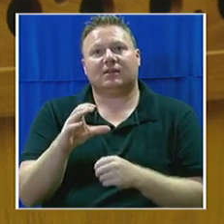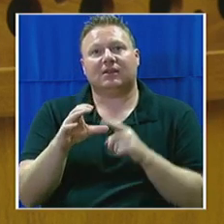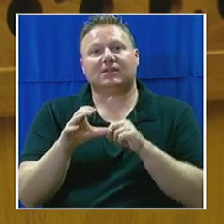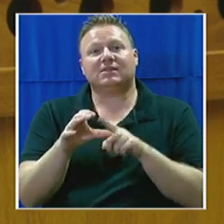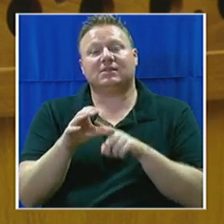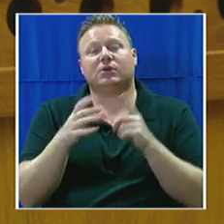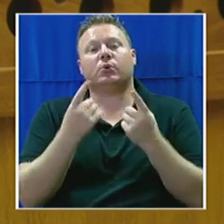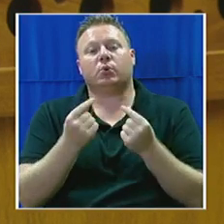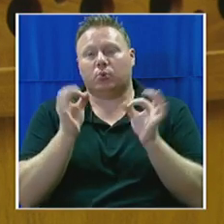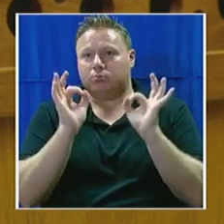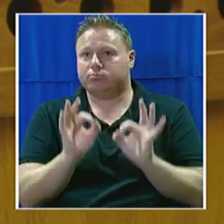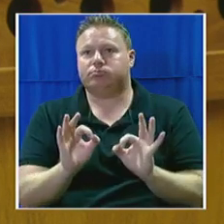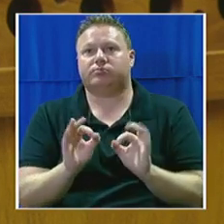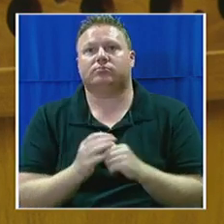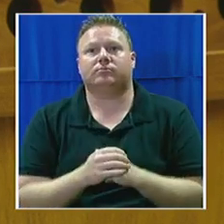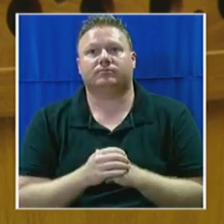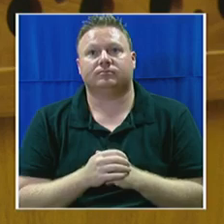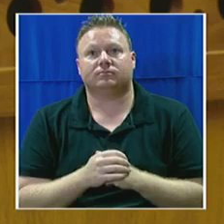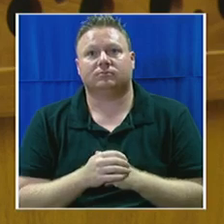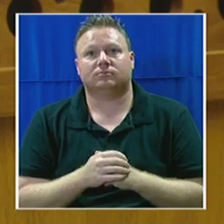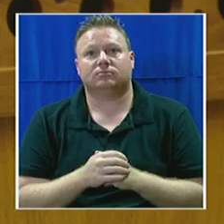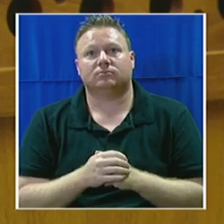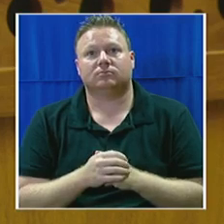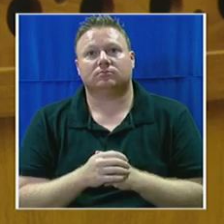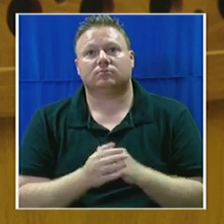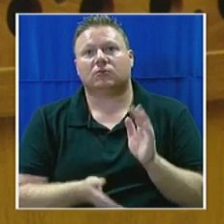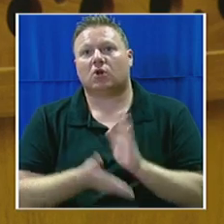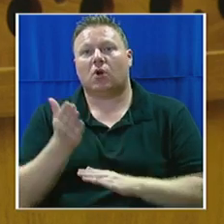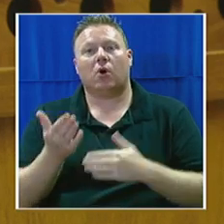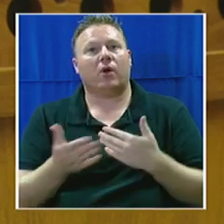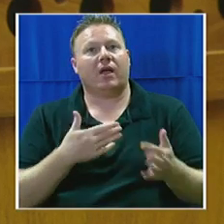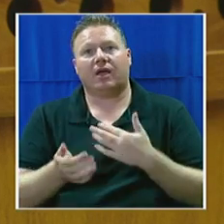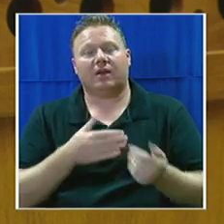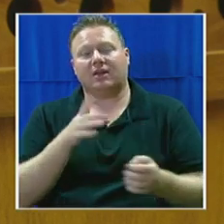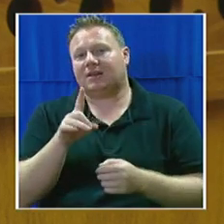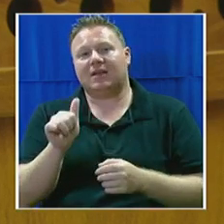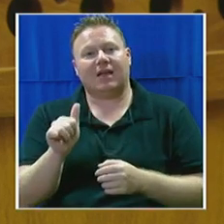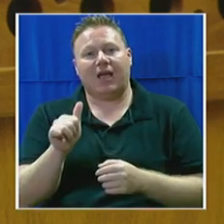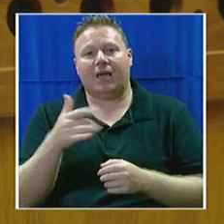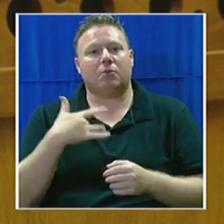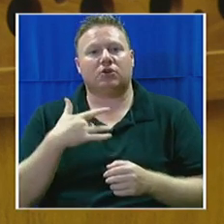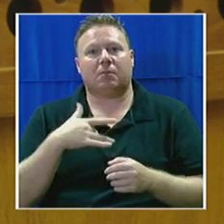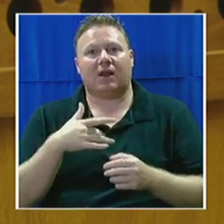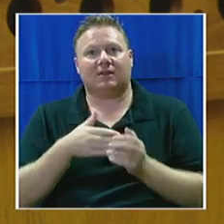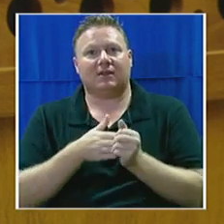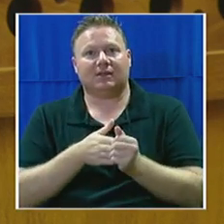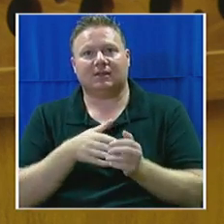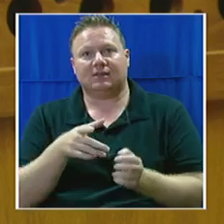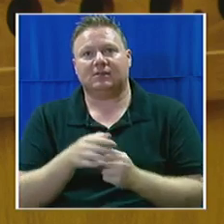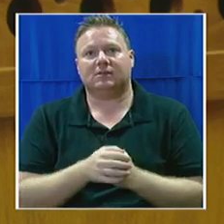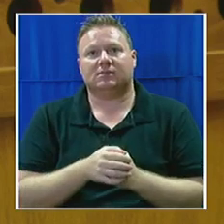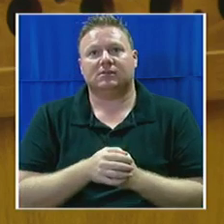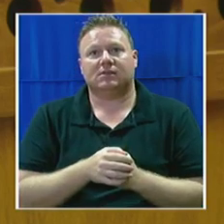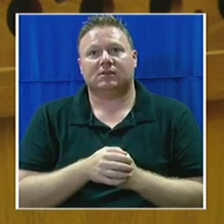so effectively, and you can go to any DA-led municipality. They